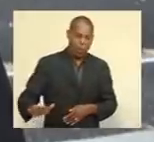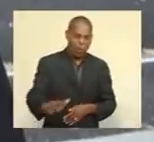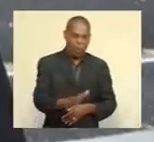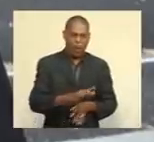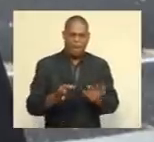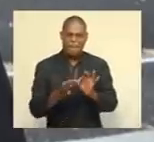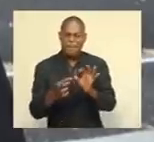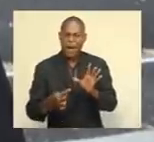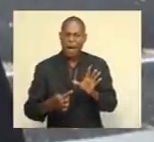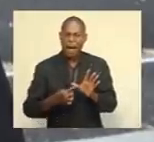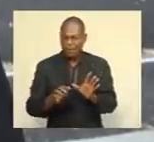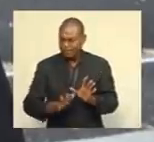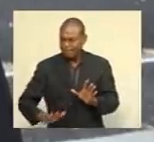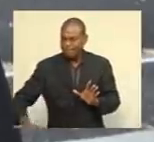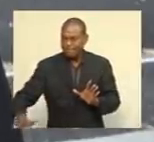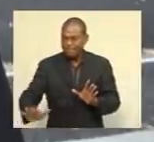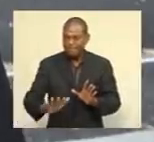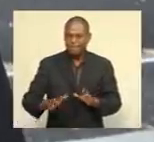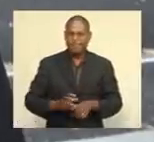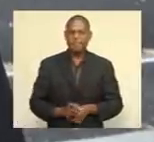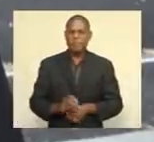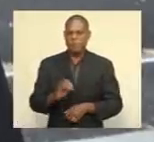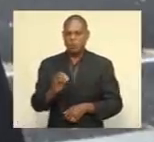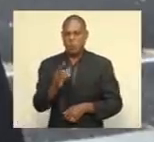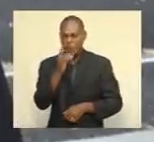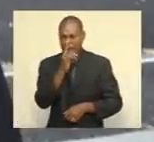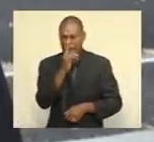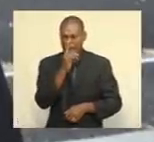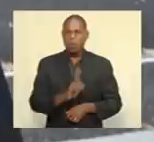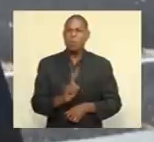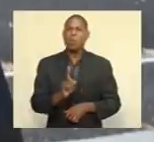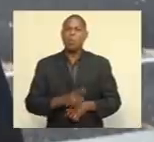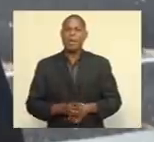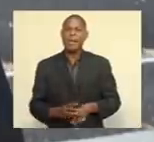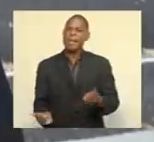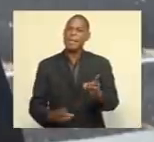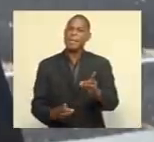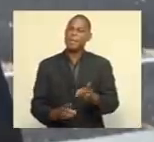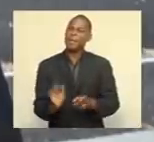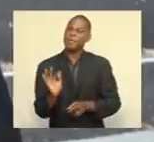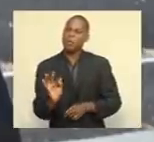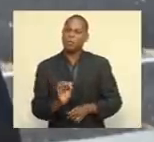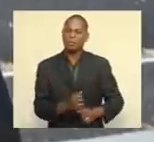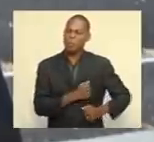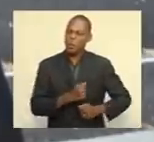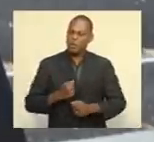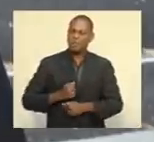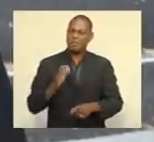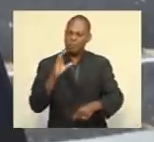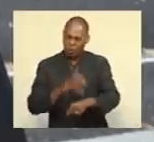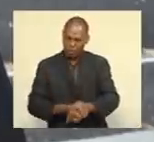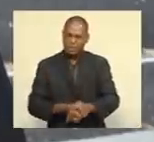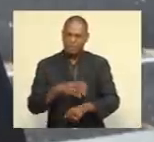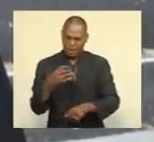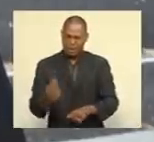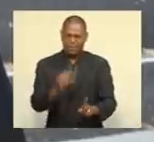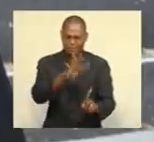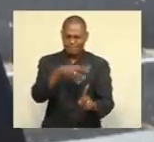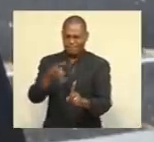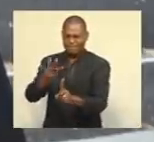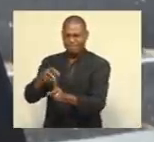The Ministry of Health and the personnel from the discipline forces are establishing screening points in these areas. Pranita